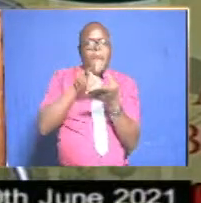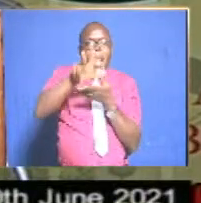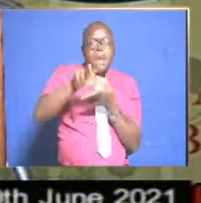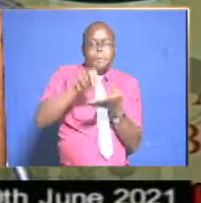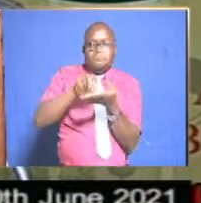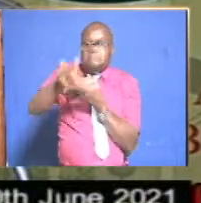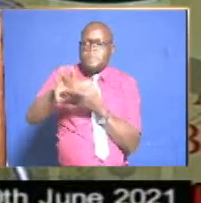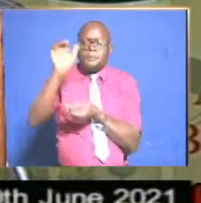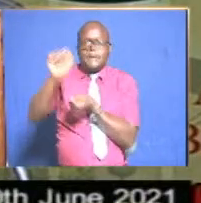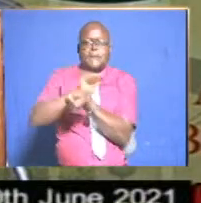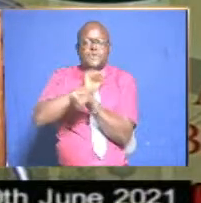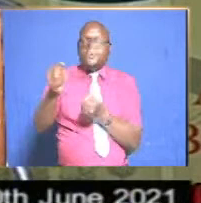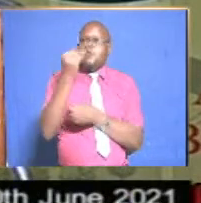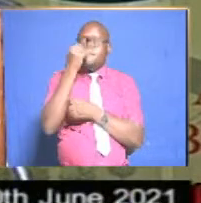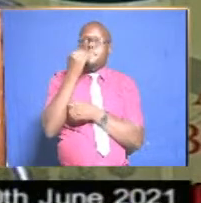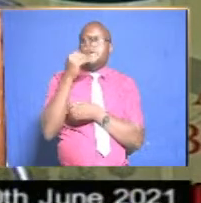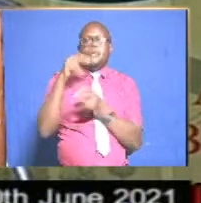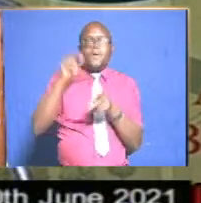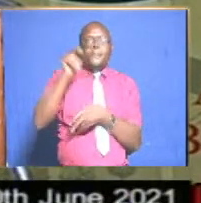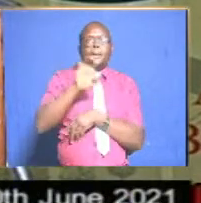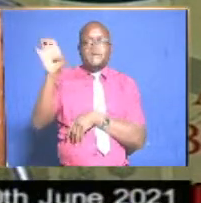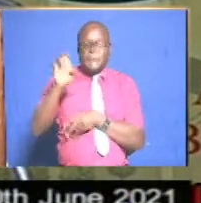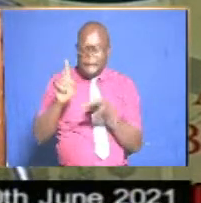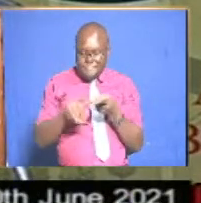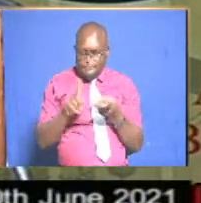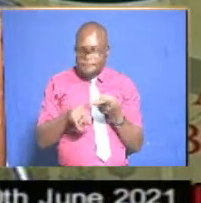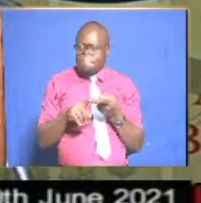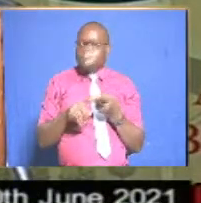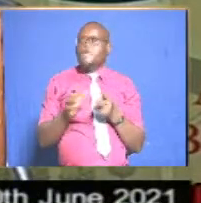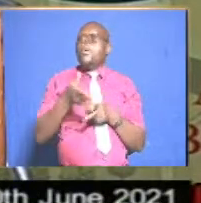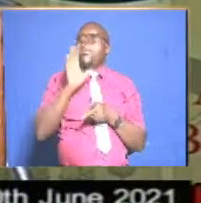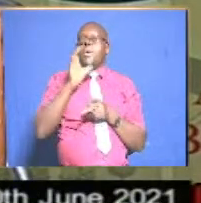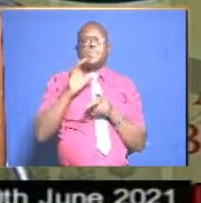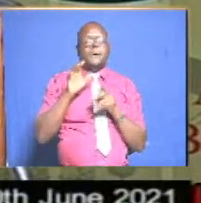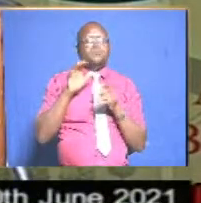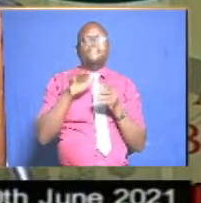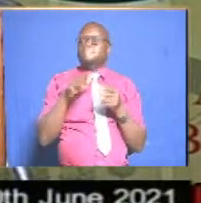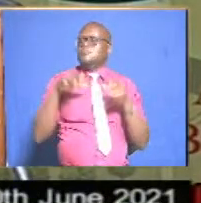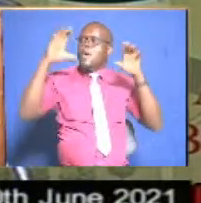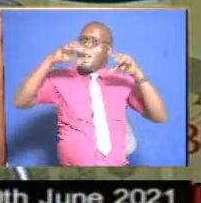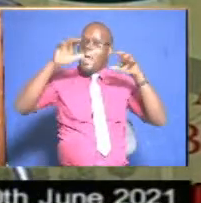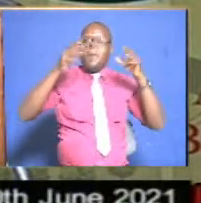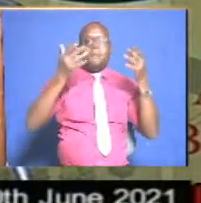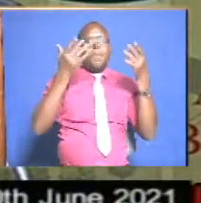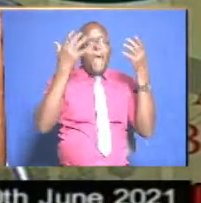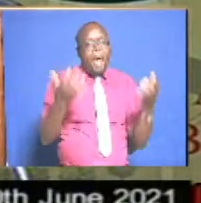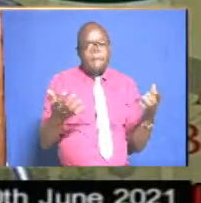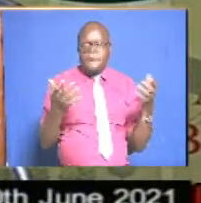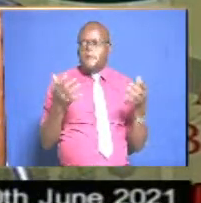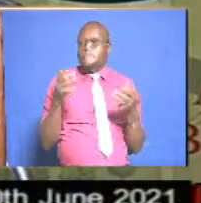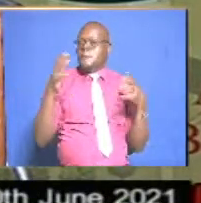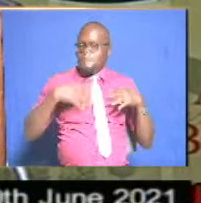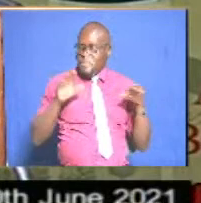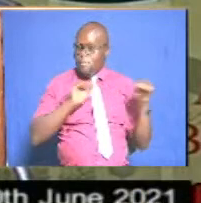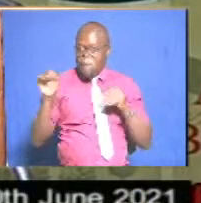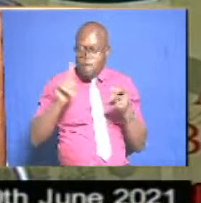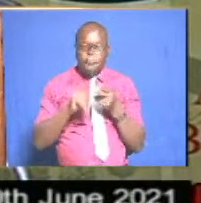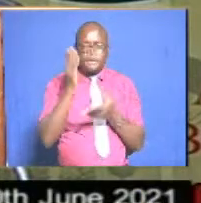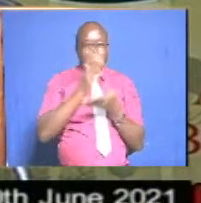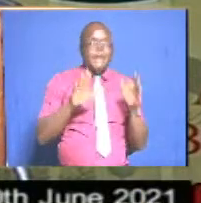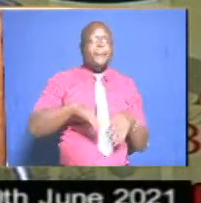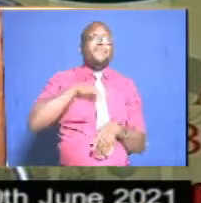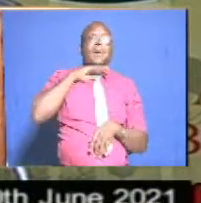that damaged crops, and two, floods that caused loss of lives and livelihoods, displacement of people, and destruction